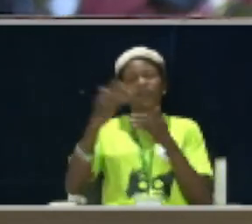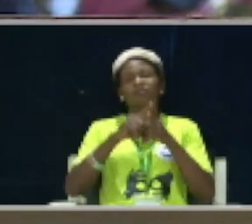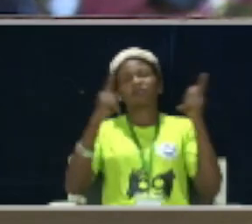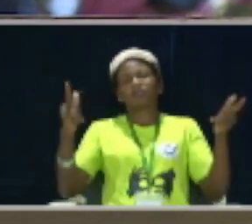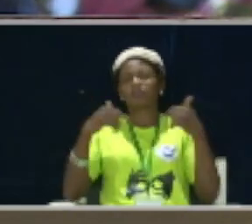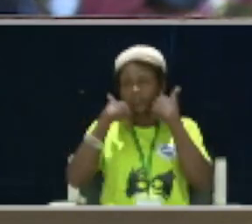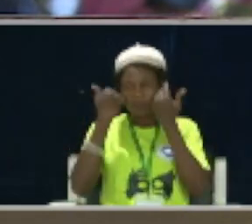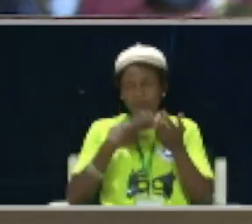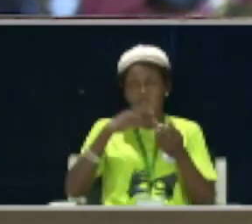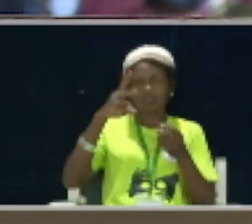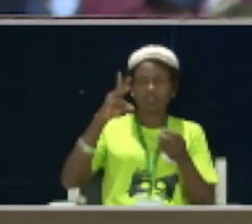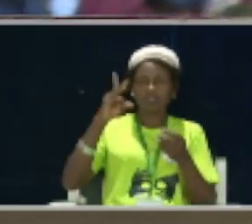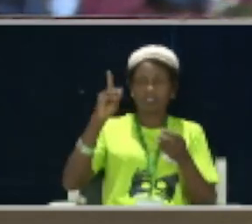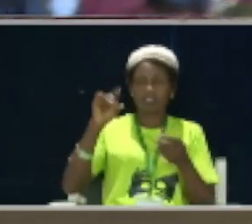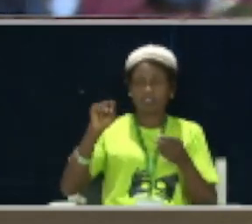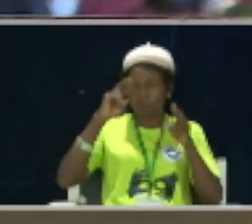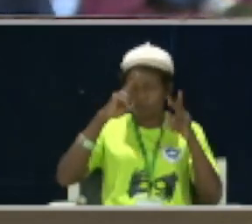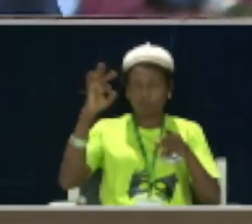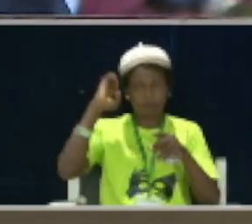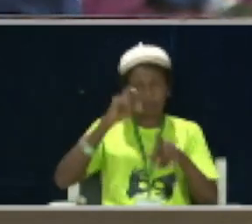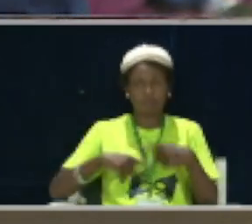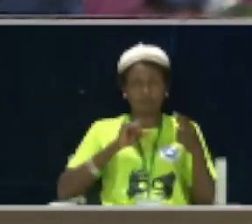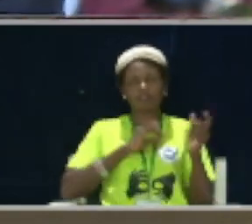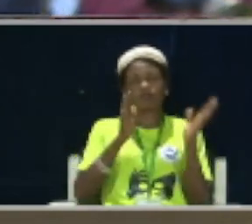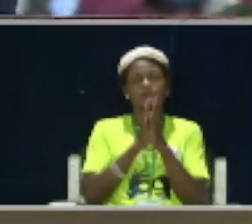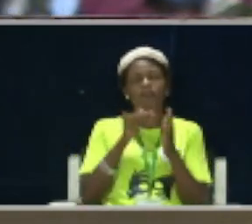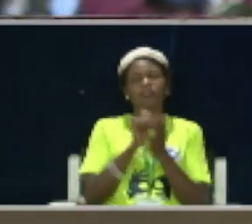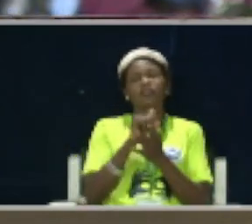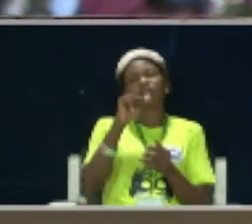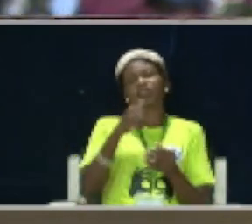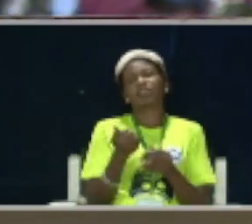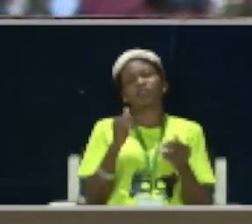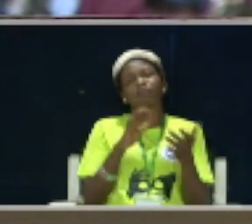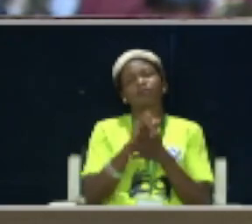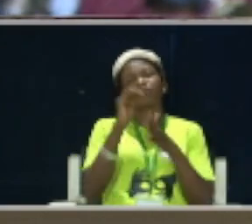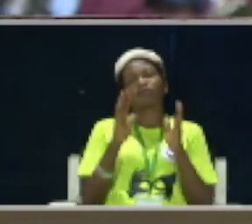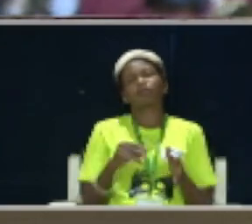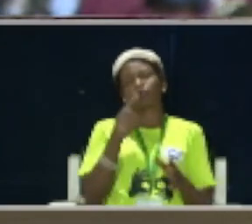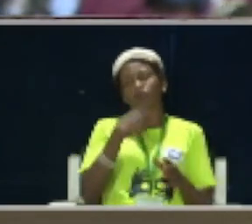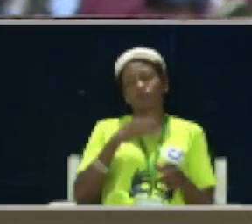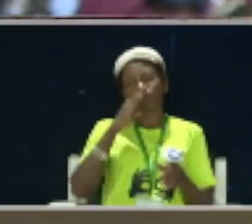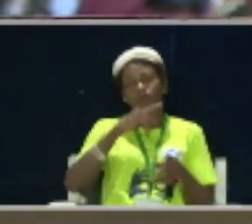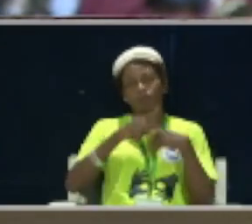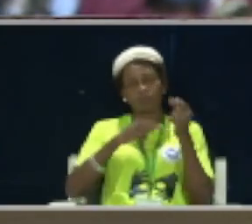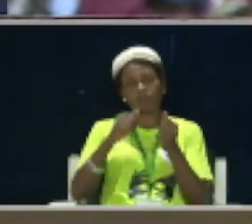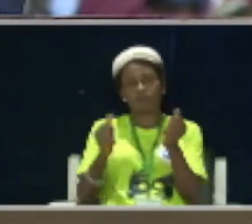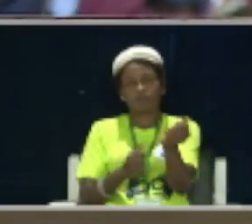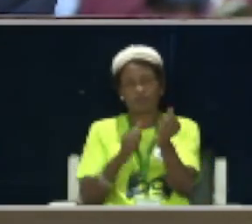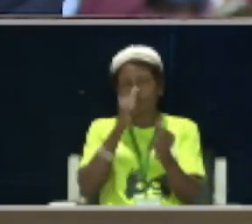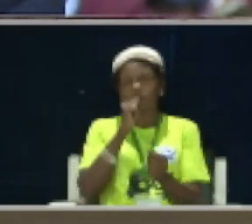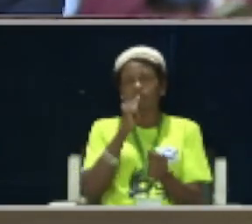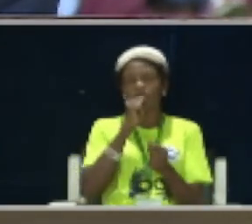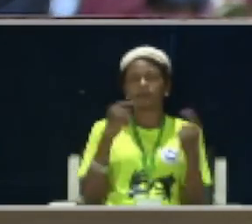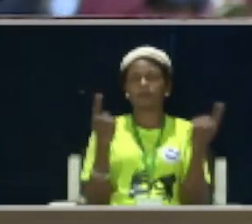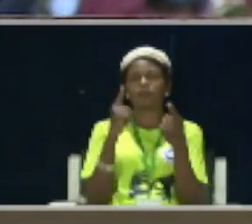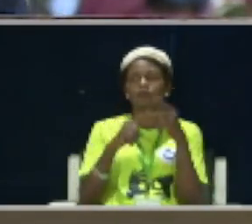and dishonor of his life. I pray that every believer who has been going after secret sin